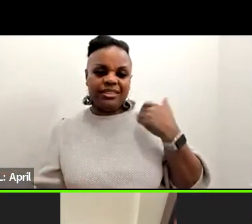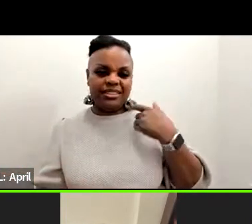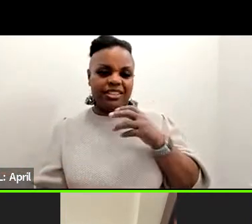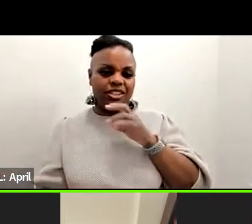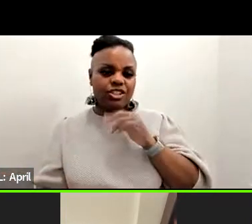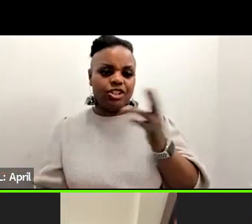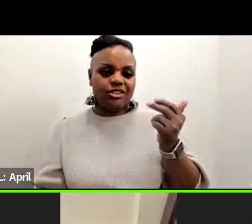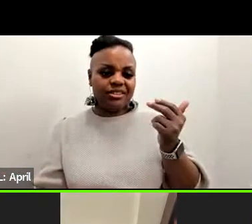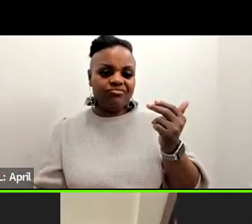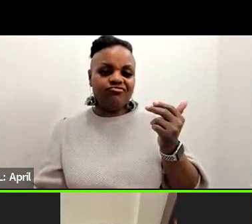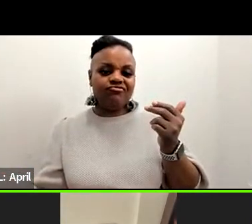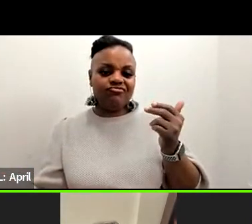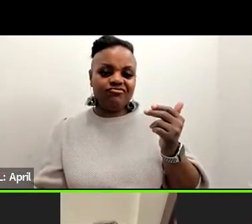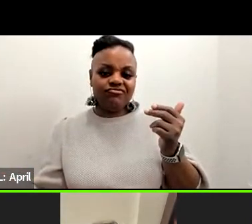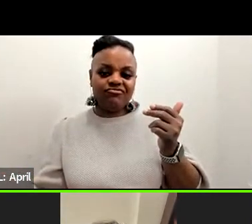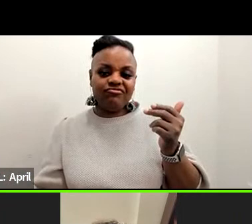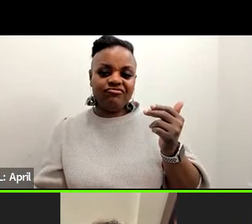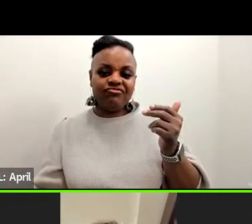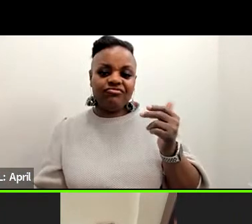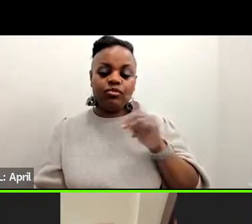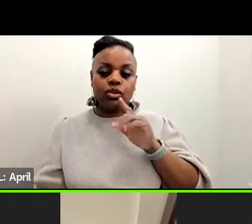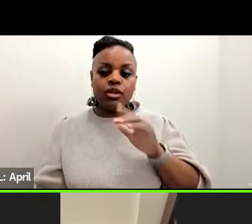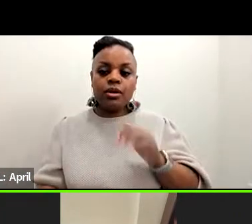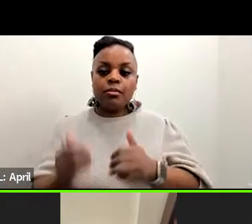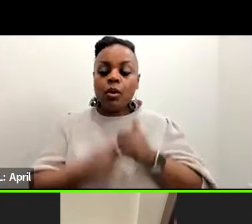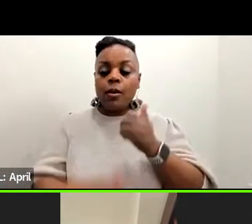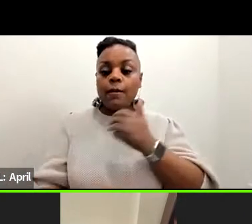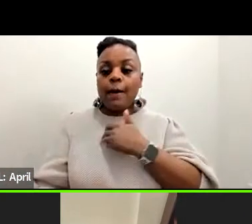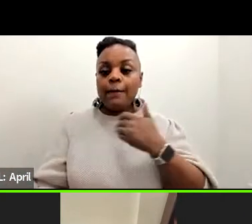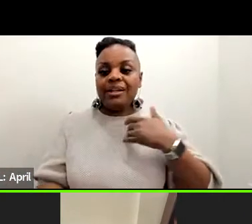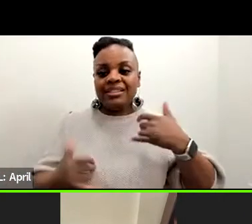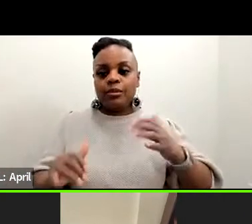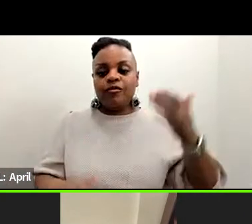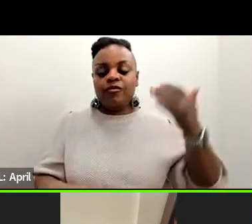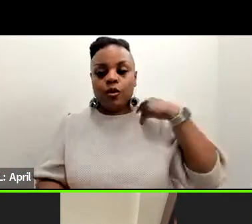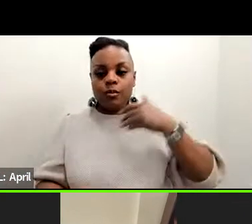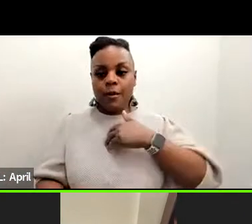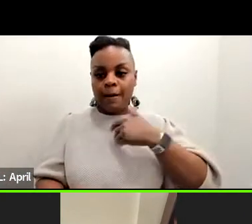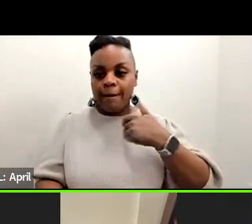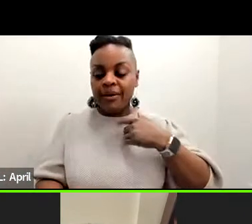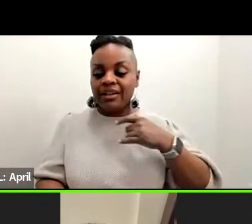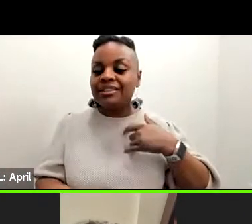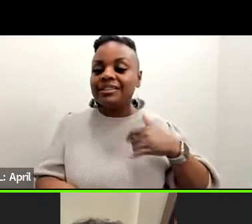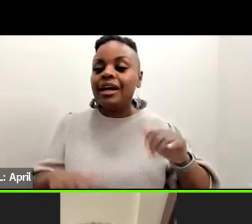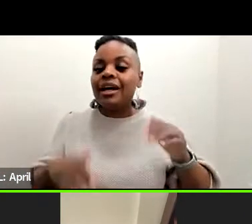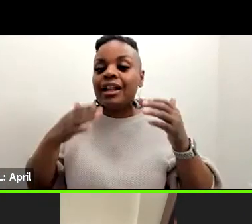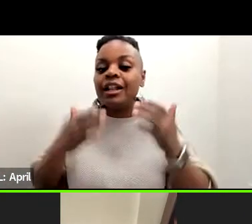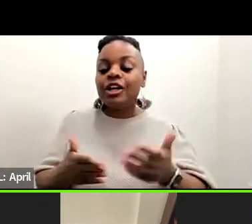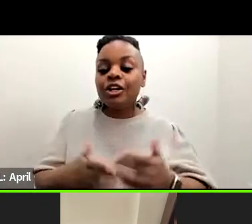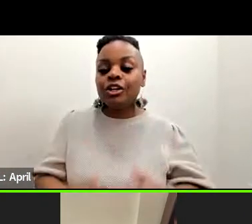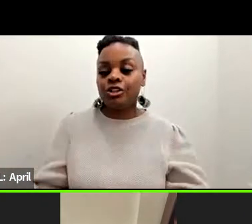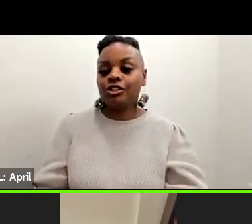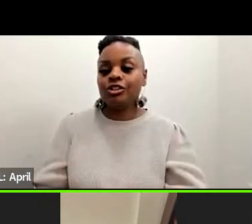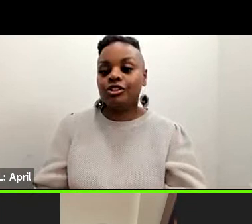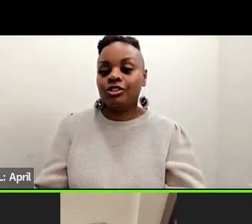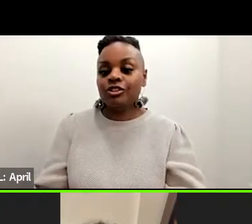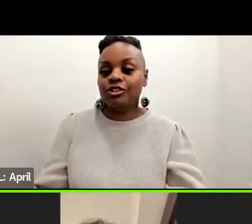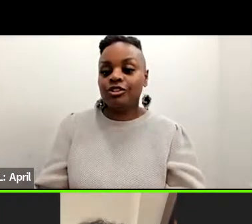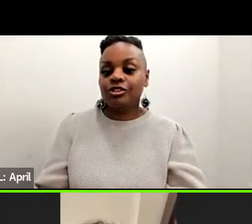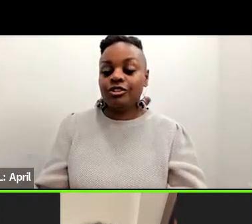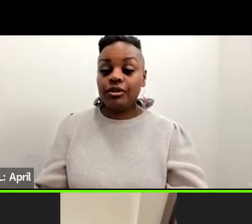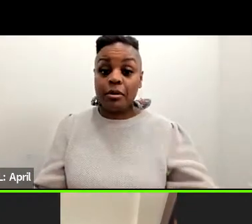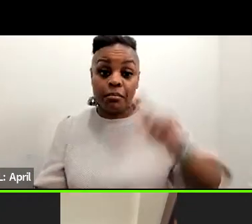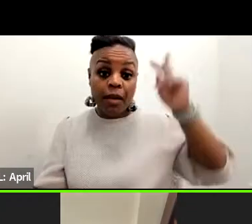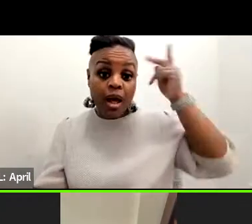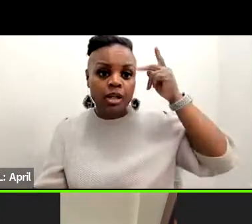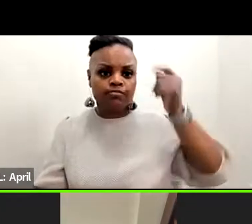are still there. They have been depoliticized, but partly this was already done before 2013, because this is what the organization itself